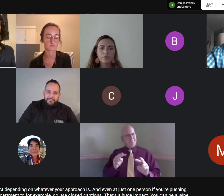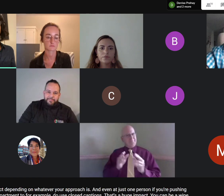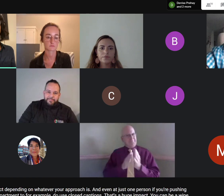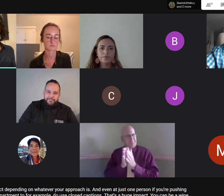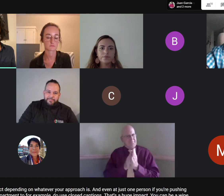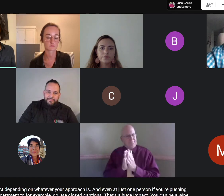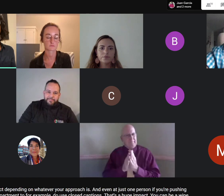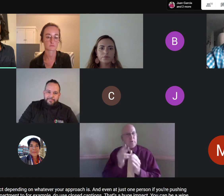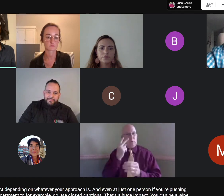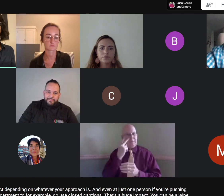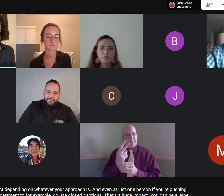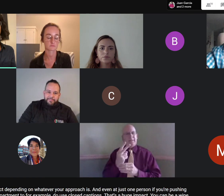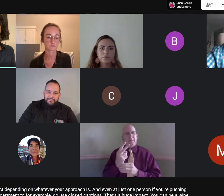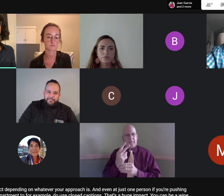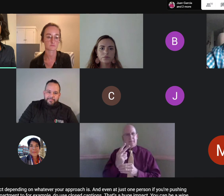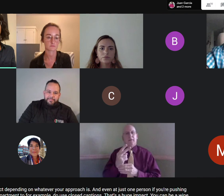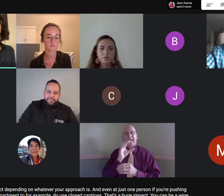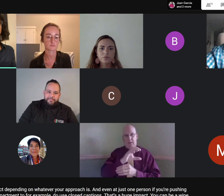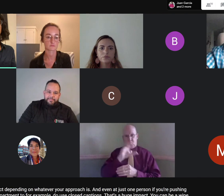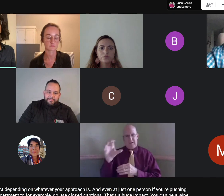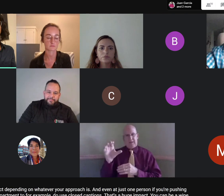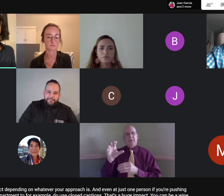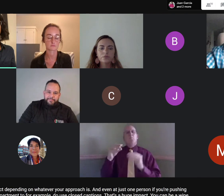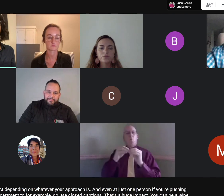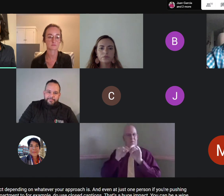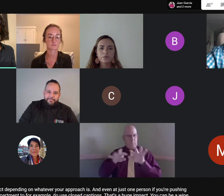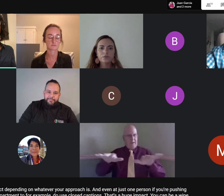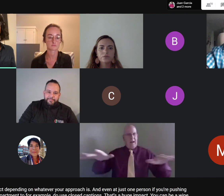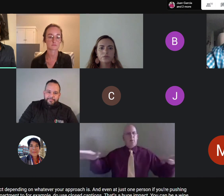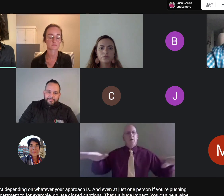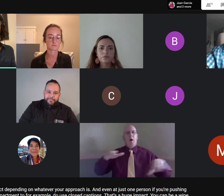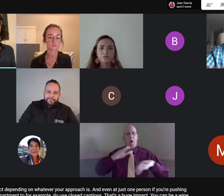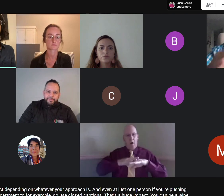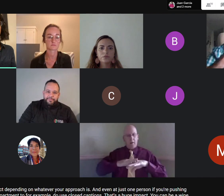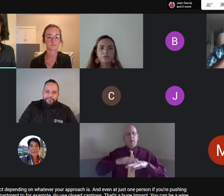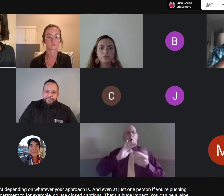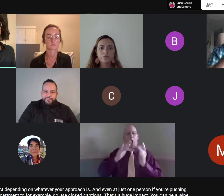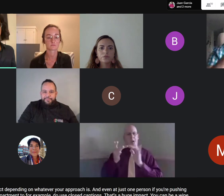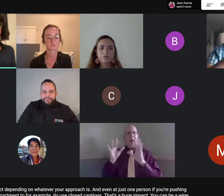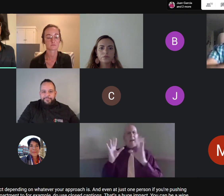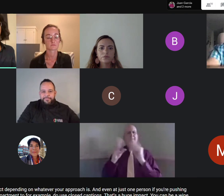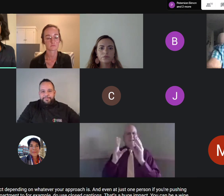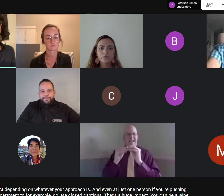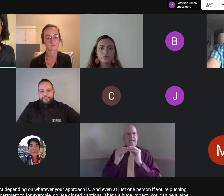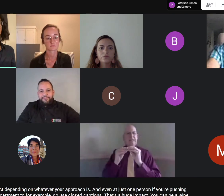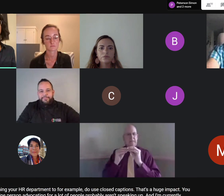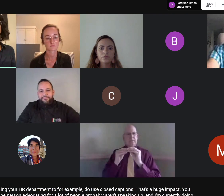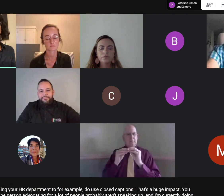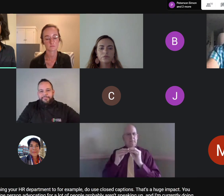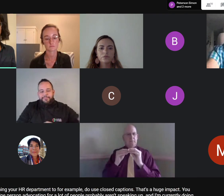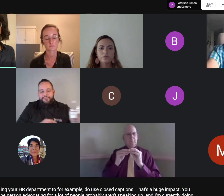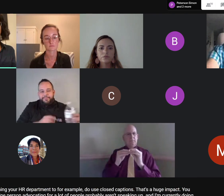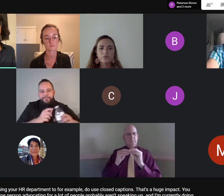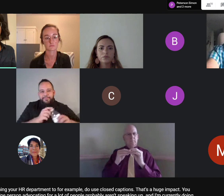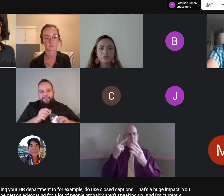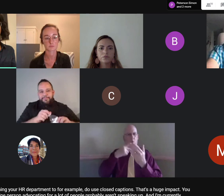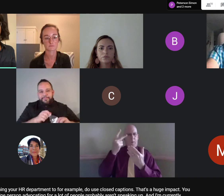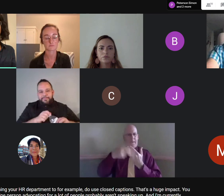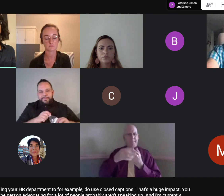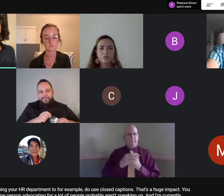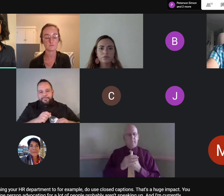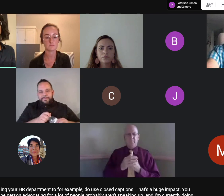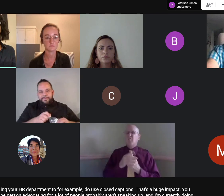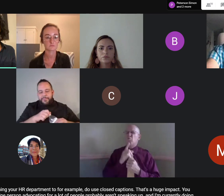seeing a widespread use of closed captioning and platforms that are used for video meetings, because that's the way we're going